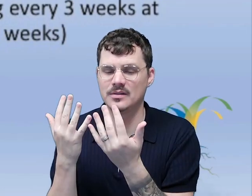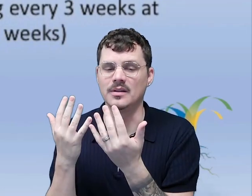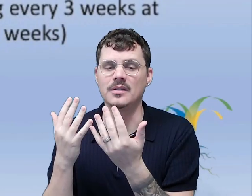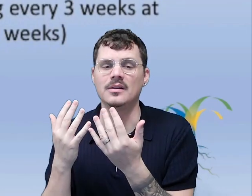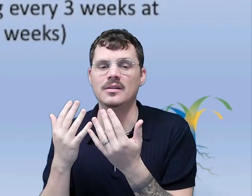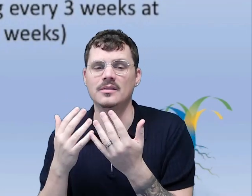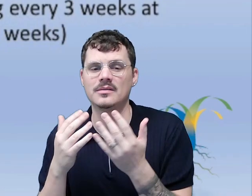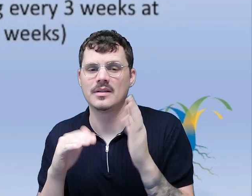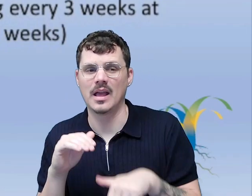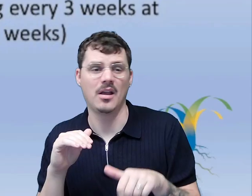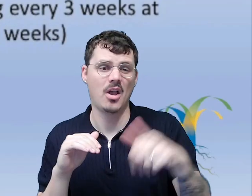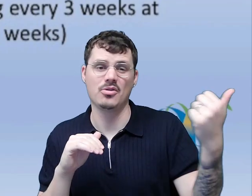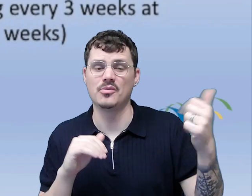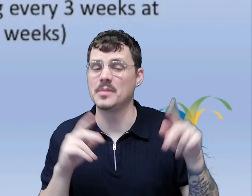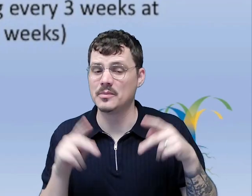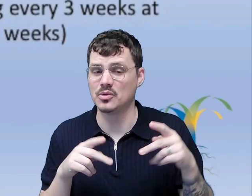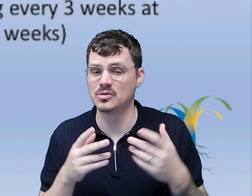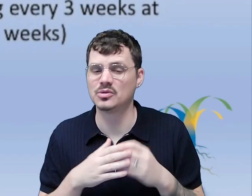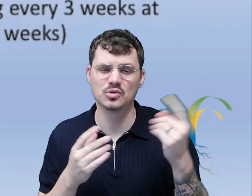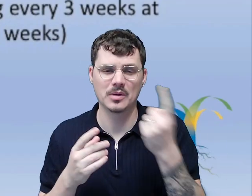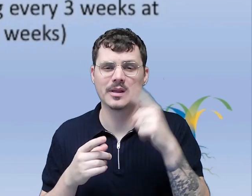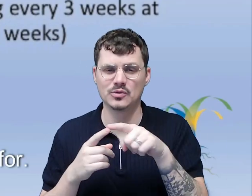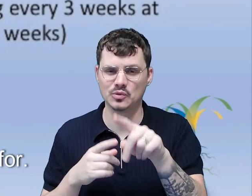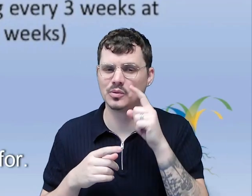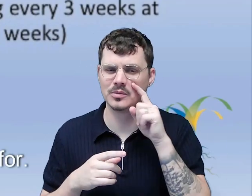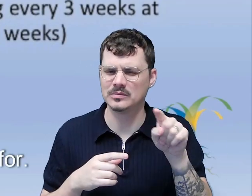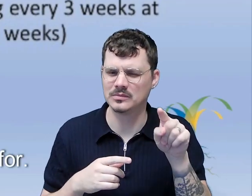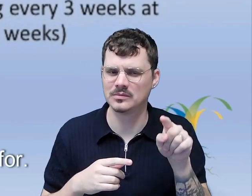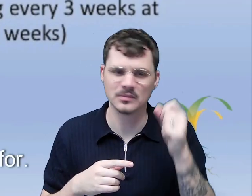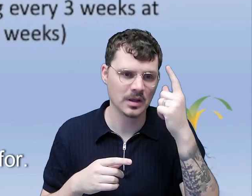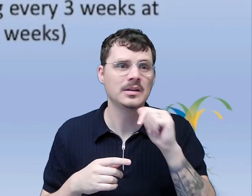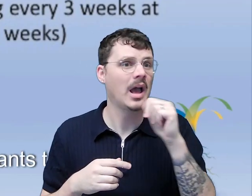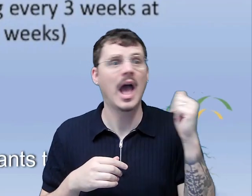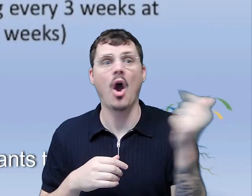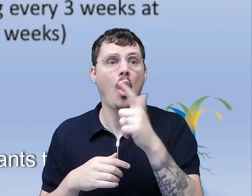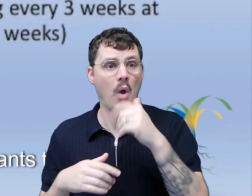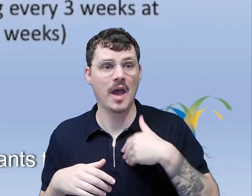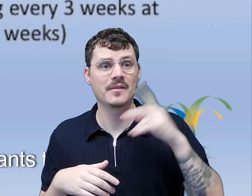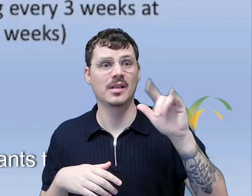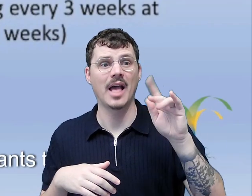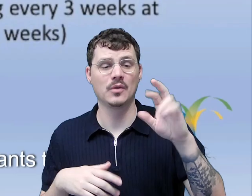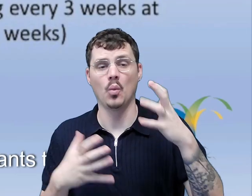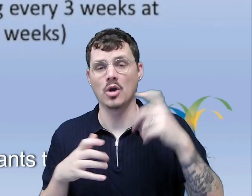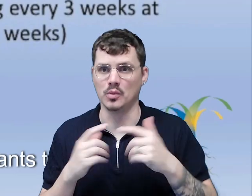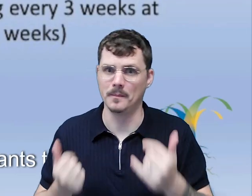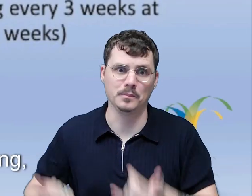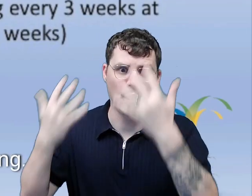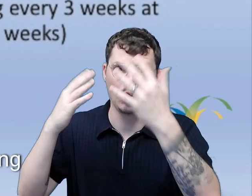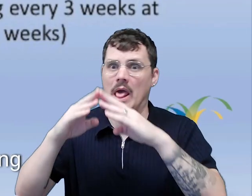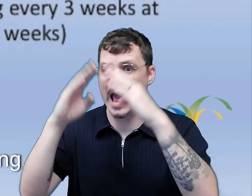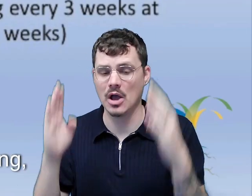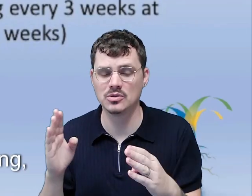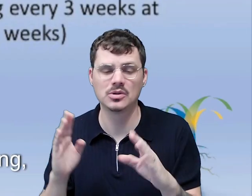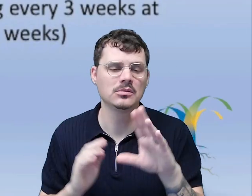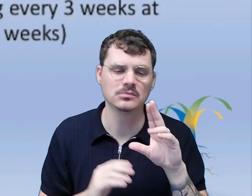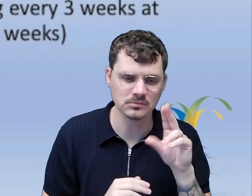to than other people. So it's something to watch out for. Not everybody with Klinefelters wants to burn the house